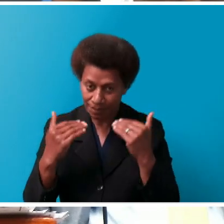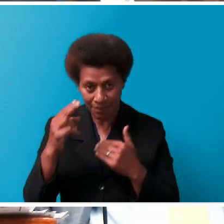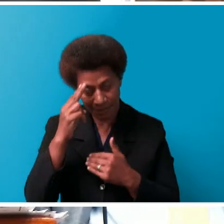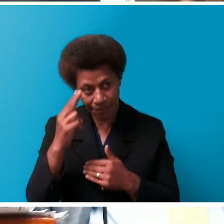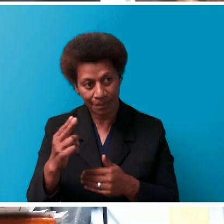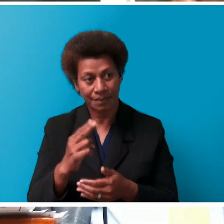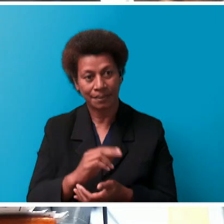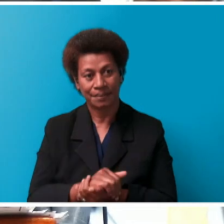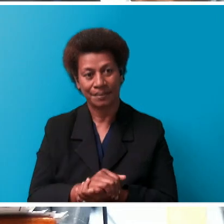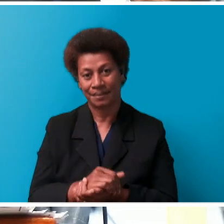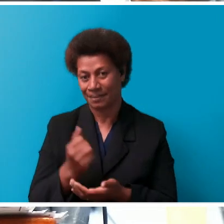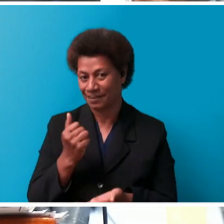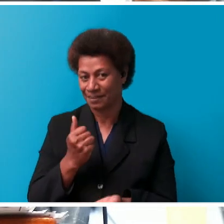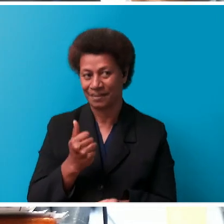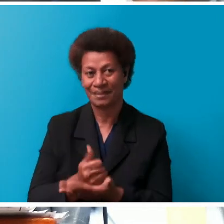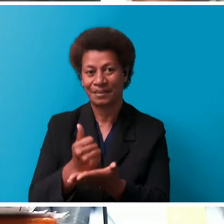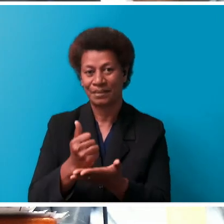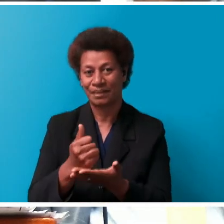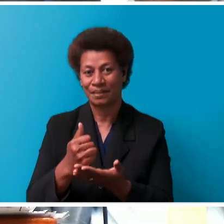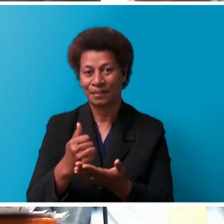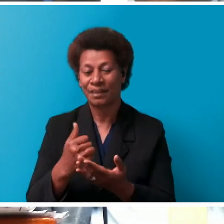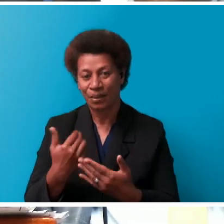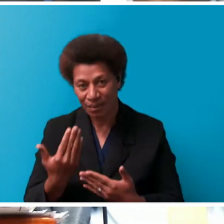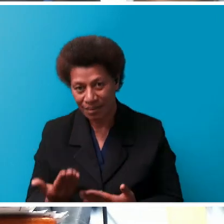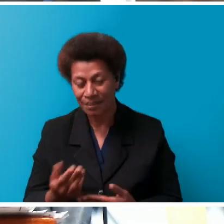hereby support the Honourable Minister's motion